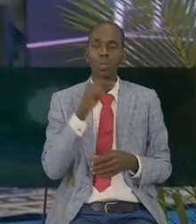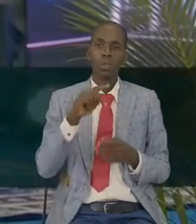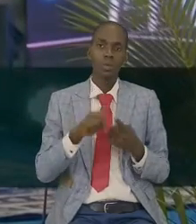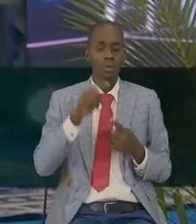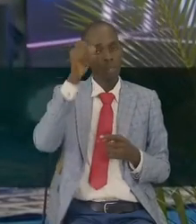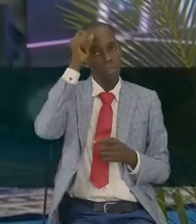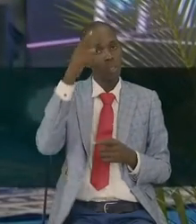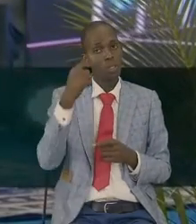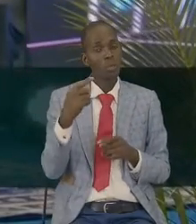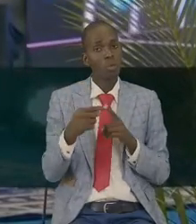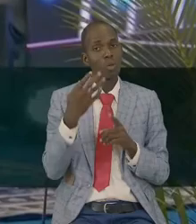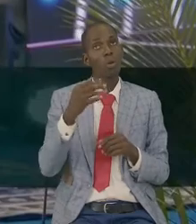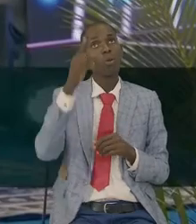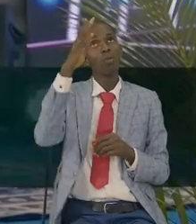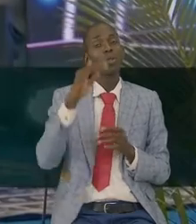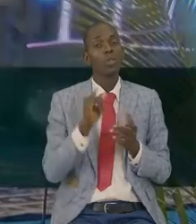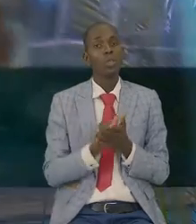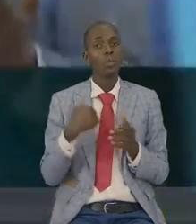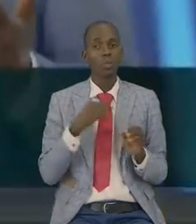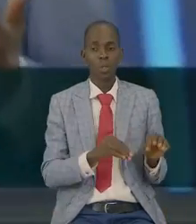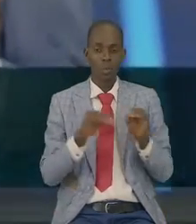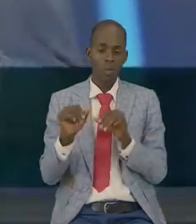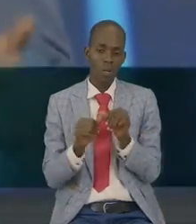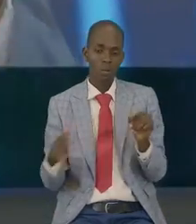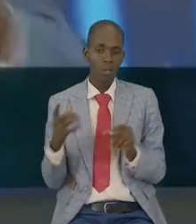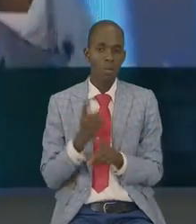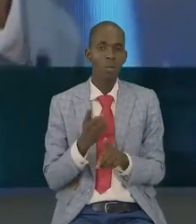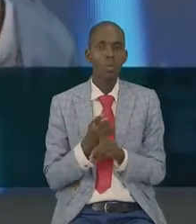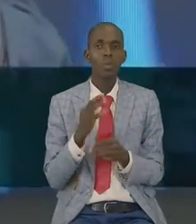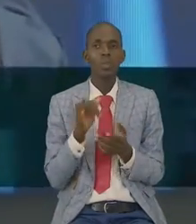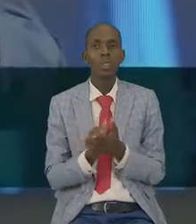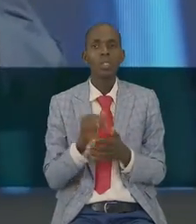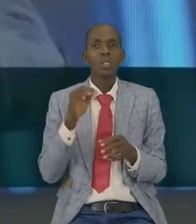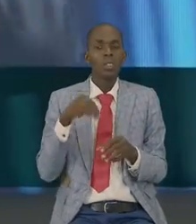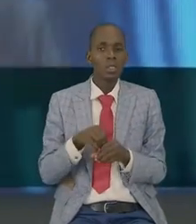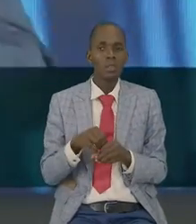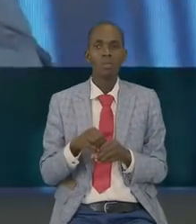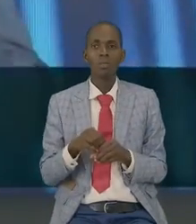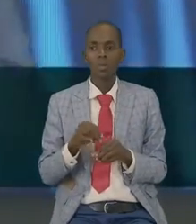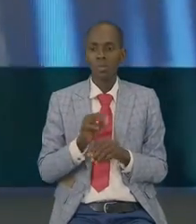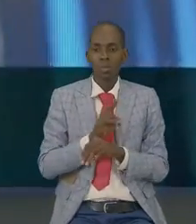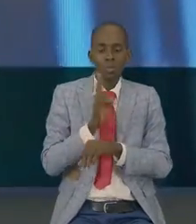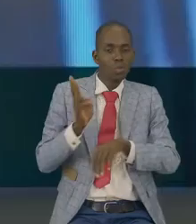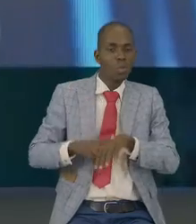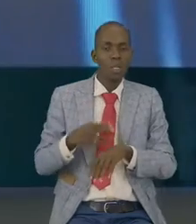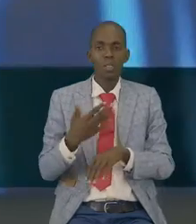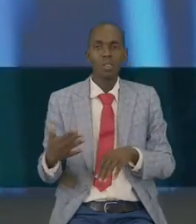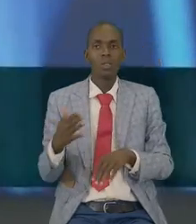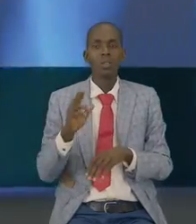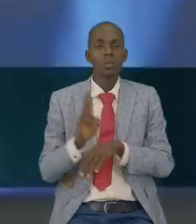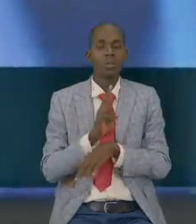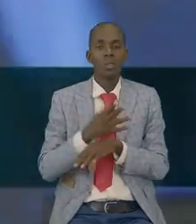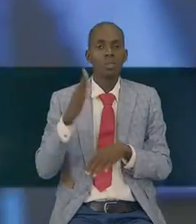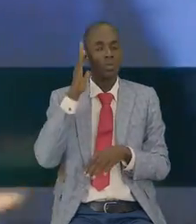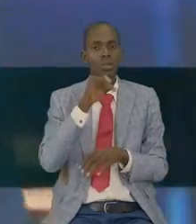that we'll set everything aright, so that immorality will not take hold of our churches